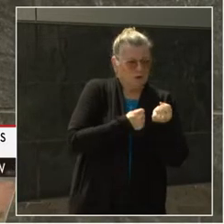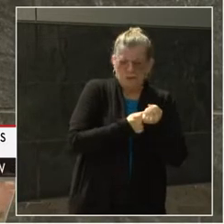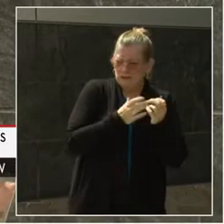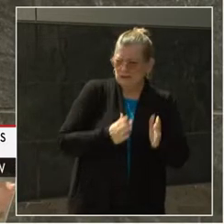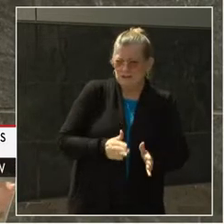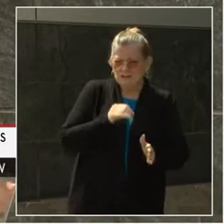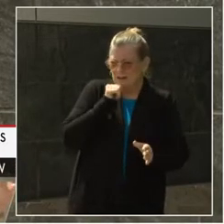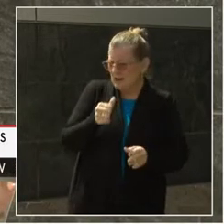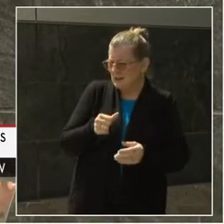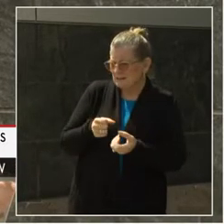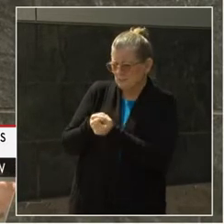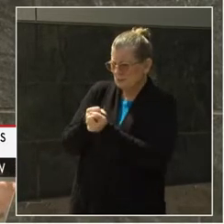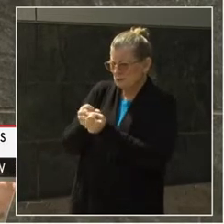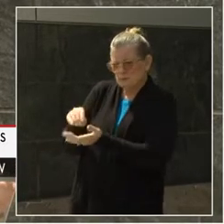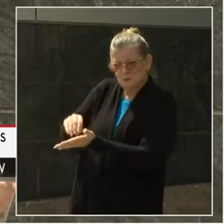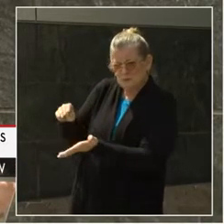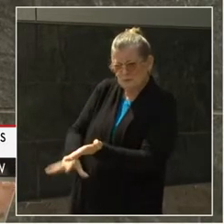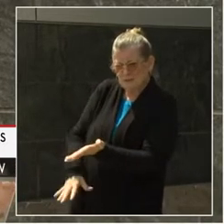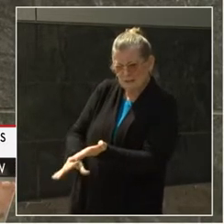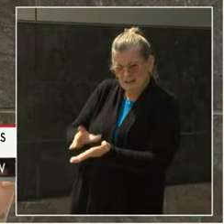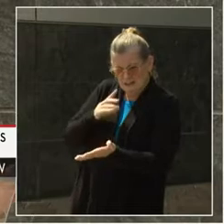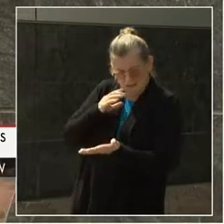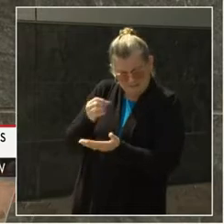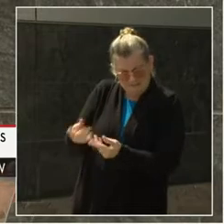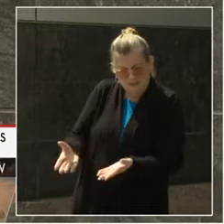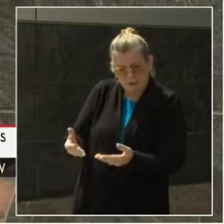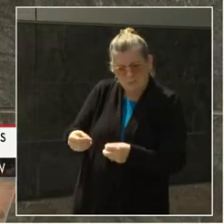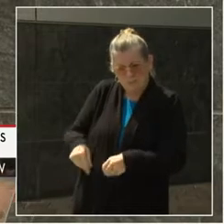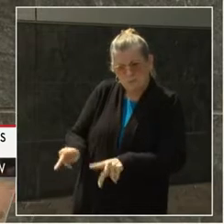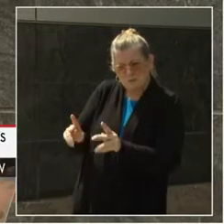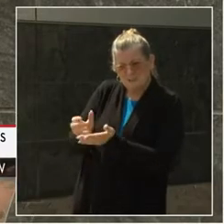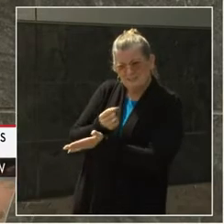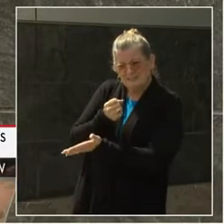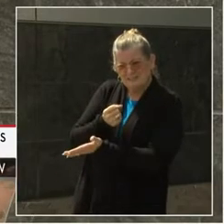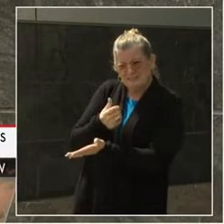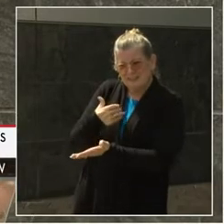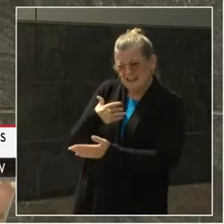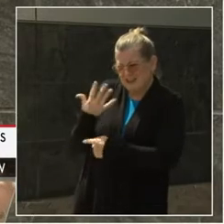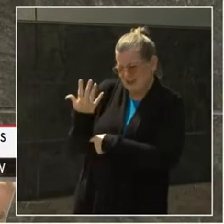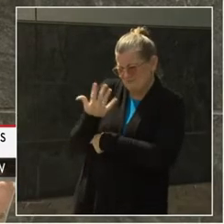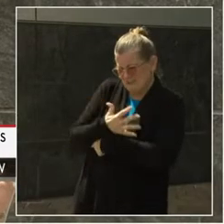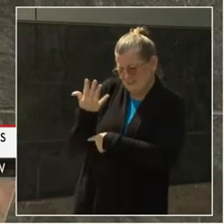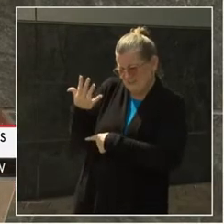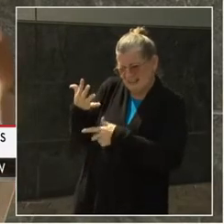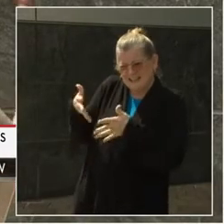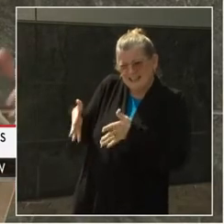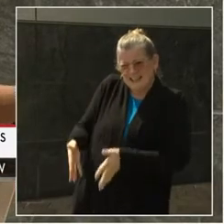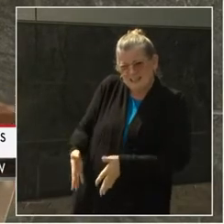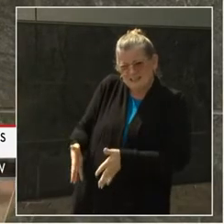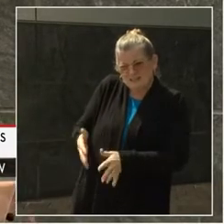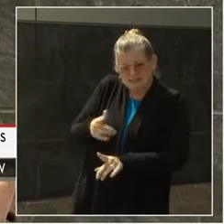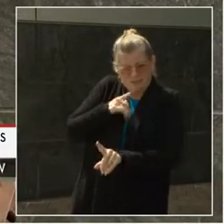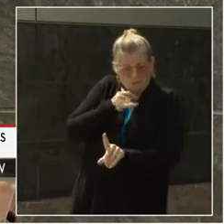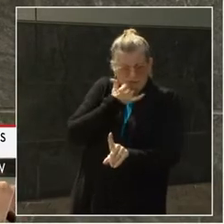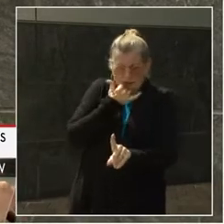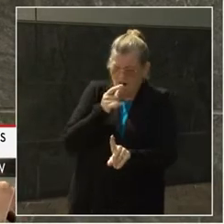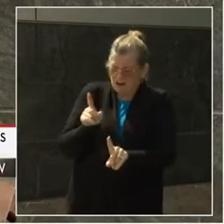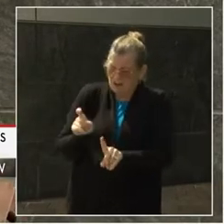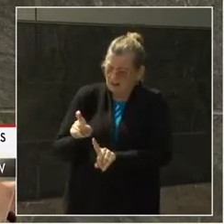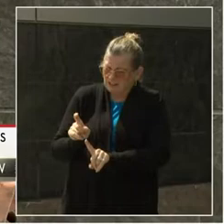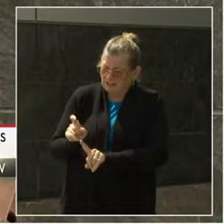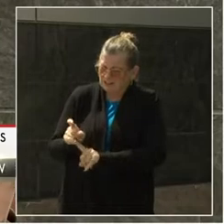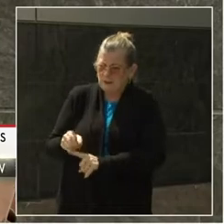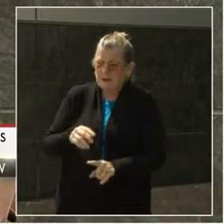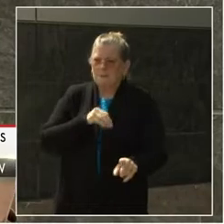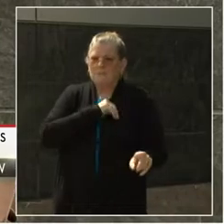participate. And it sounds like you only got 5 days, unless I heard this wrong. No, it's an ongoing process, and we